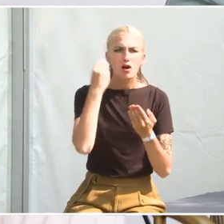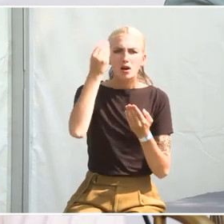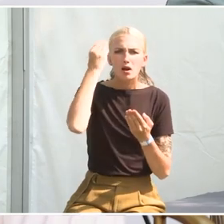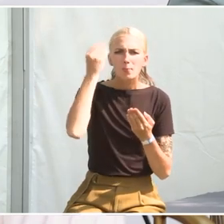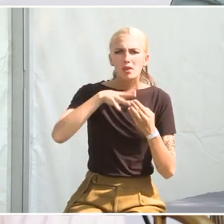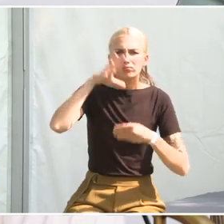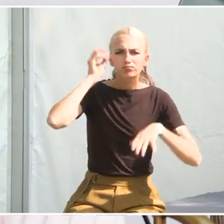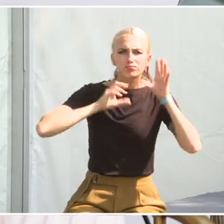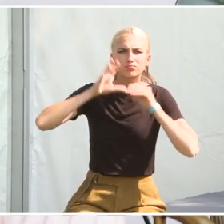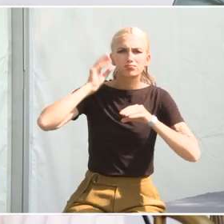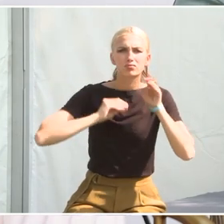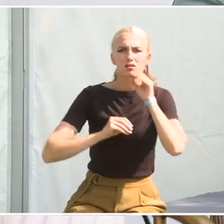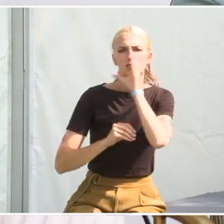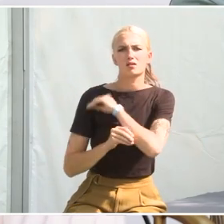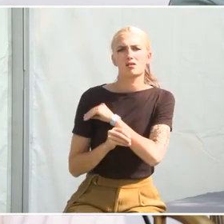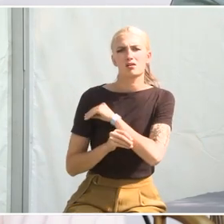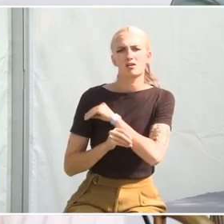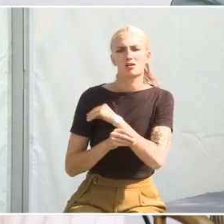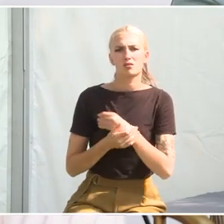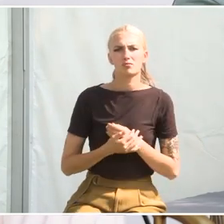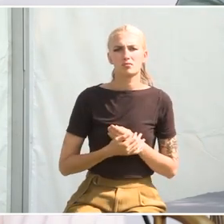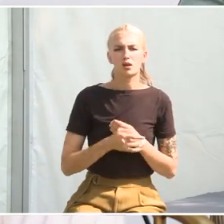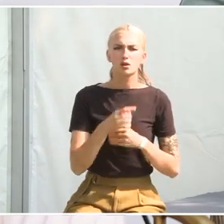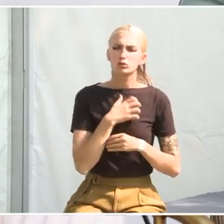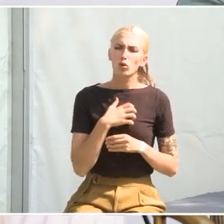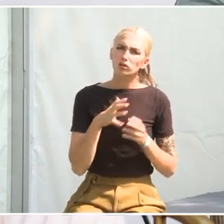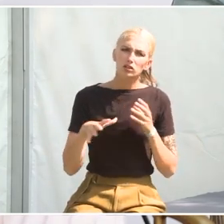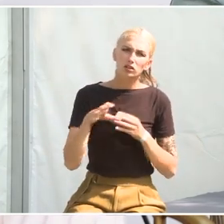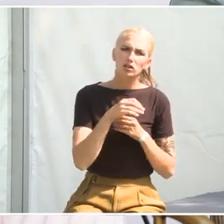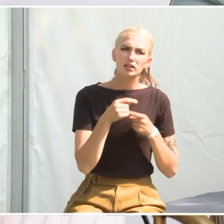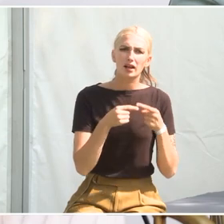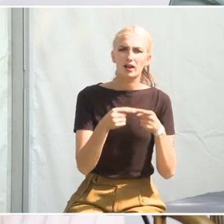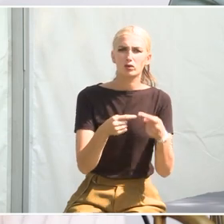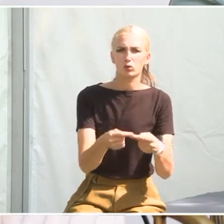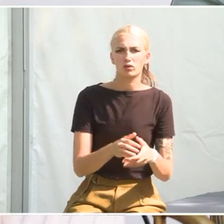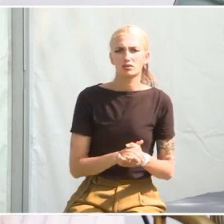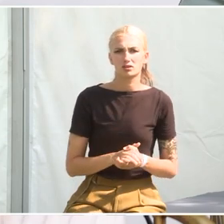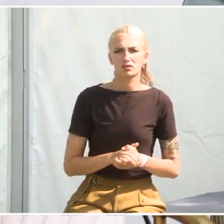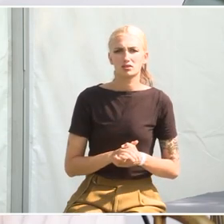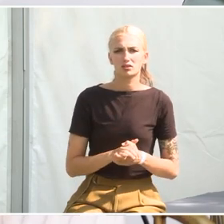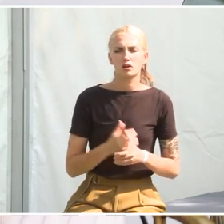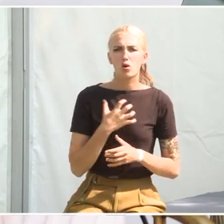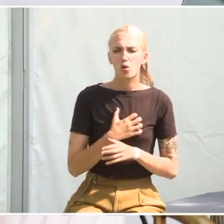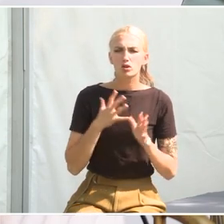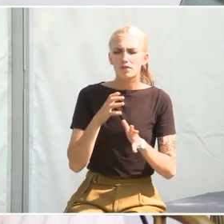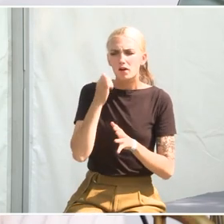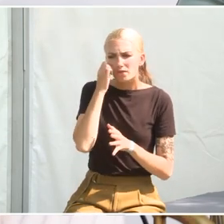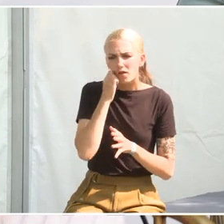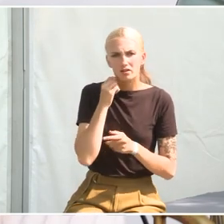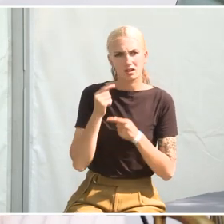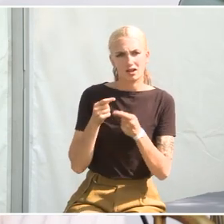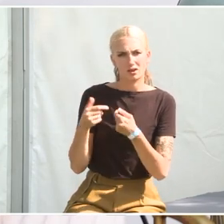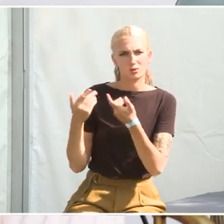this is important for all the old generations. Mm. I would think it's even especially important for the elderly, because